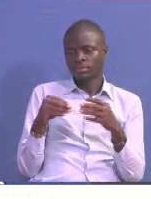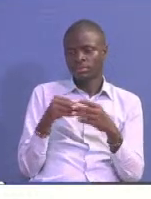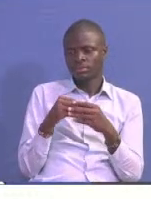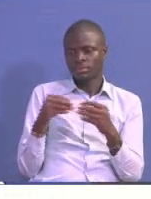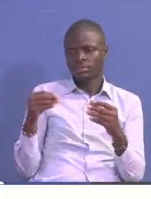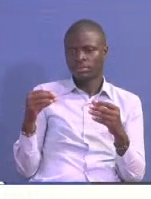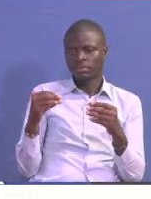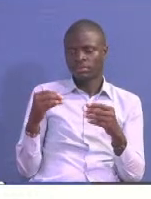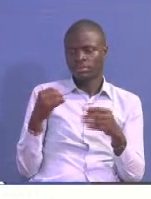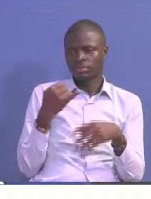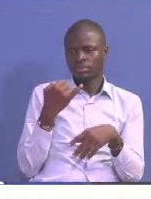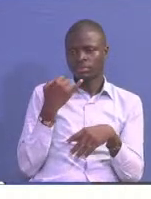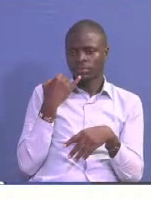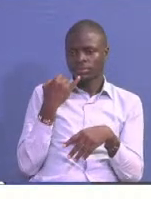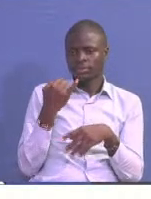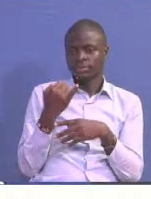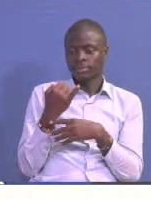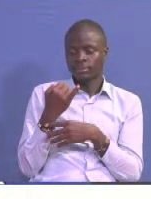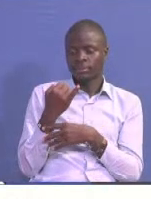really,